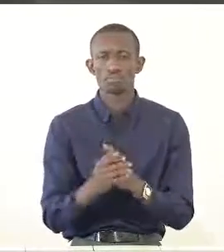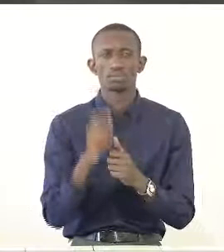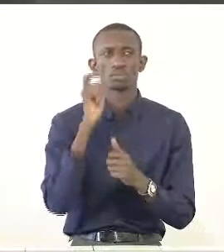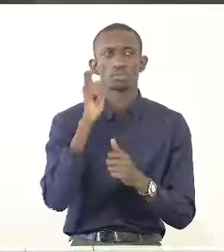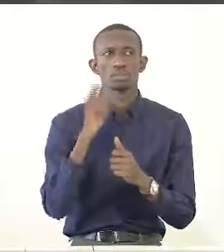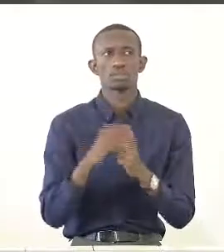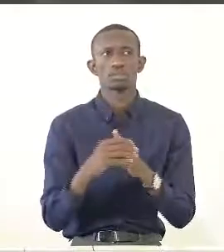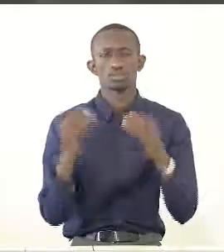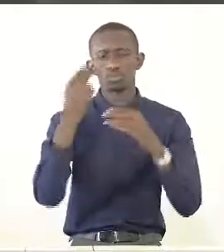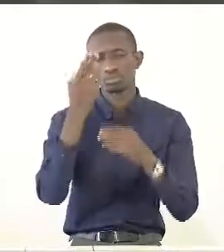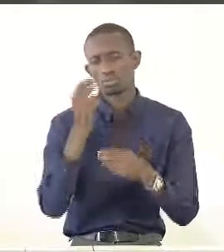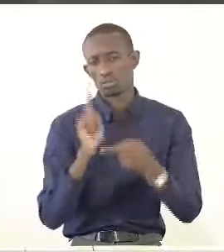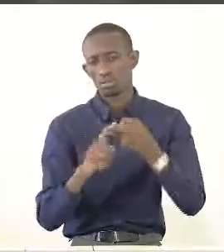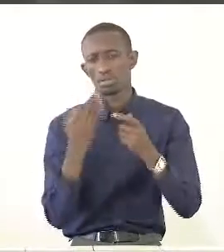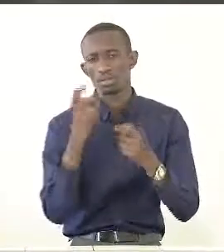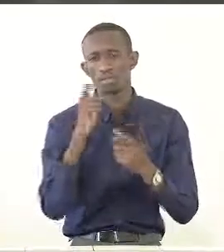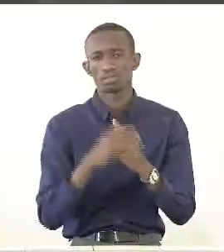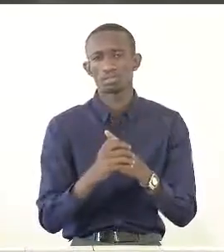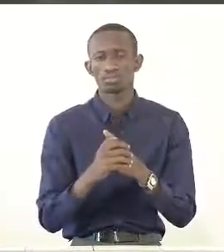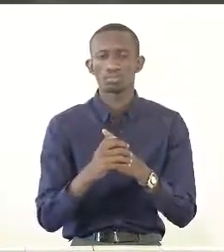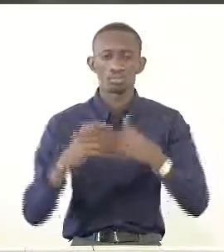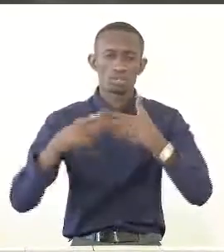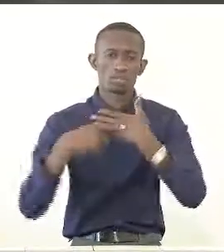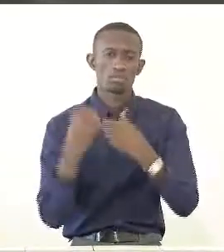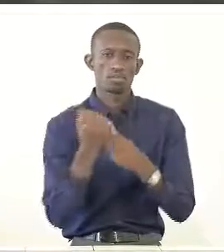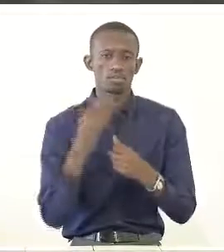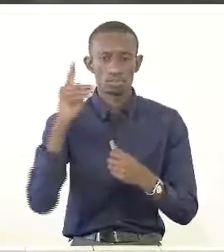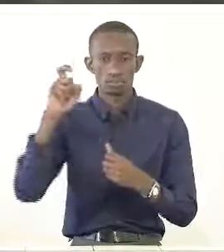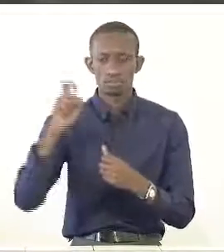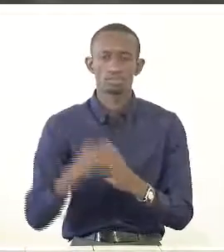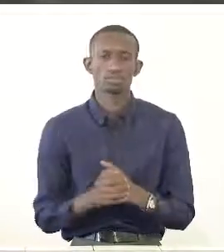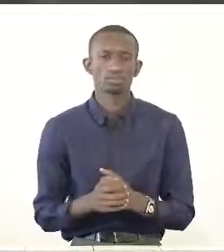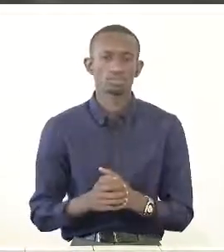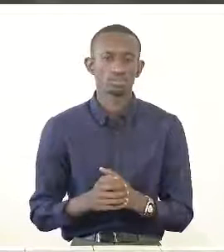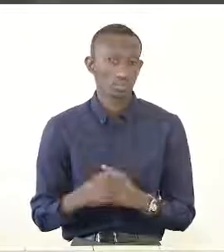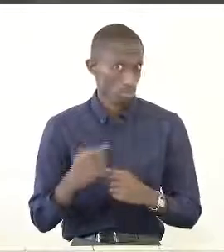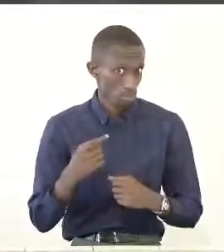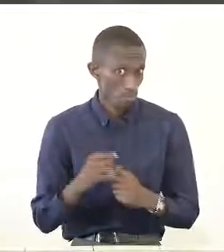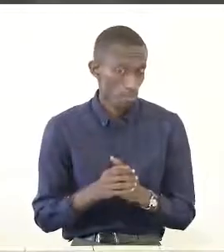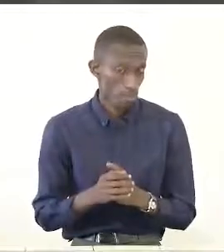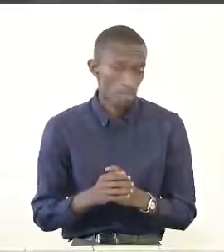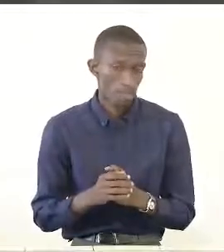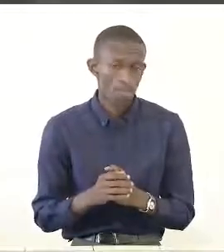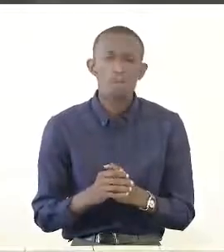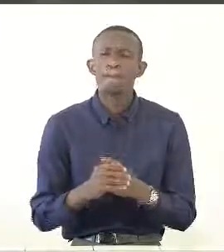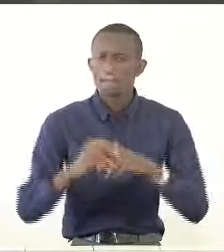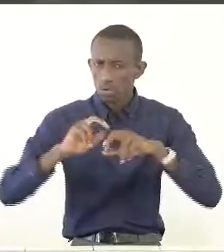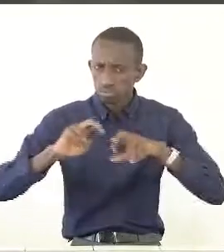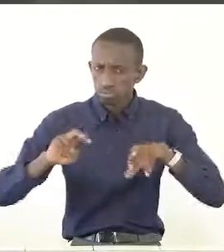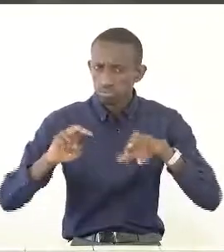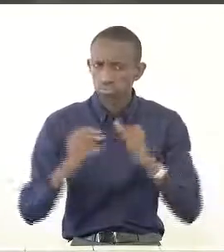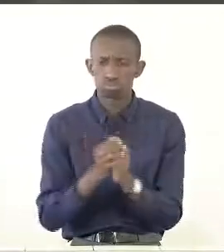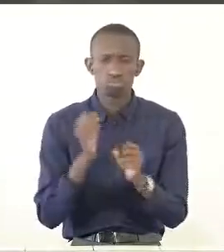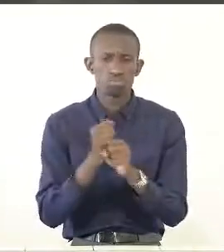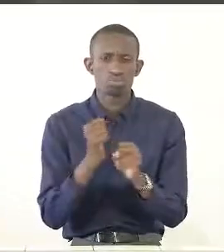3x minus 5 dx. Okay? I'm going to make the relationship between this denominator